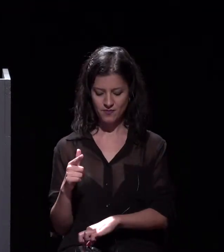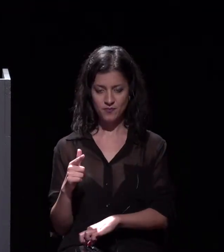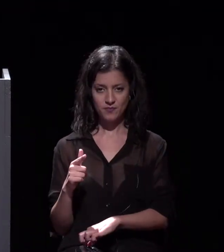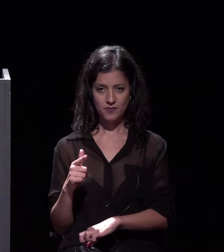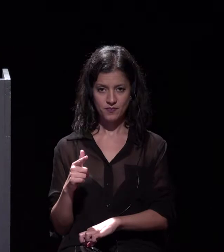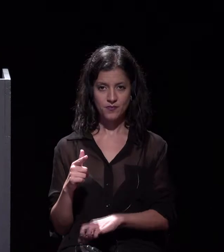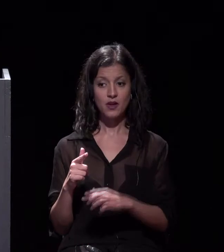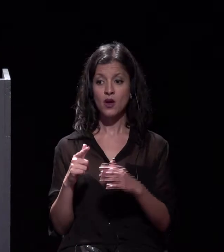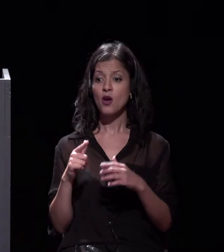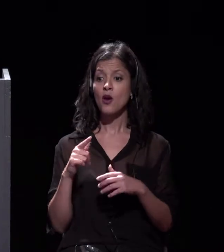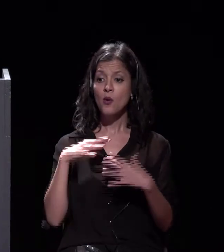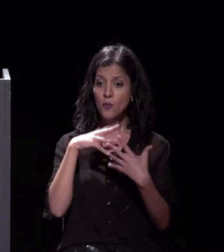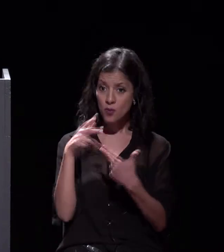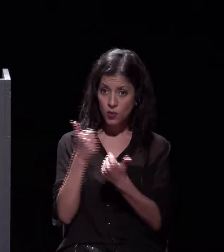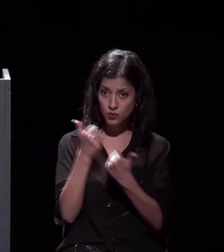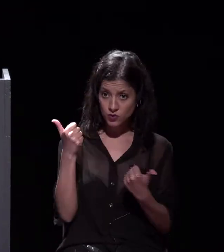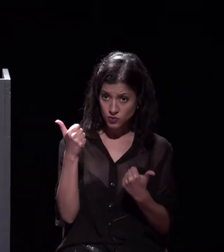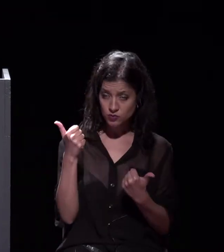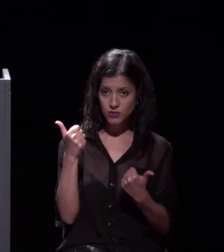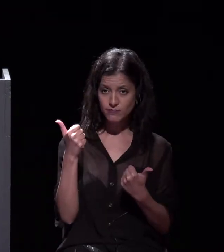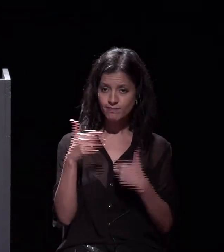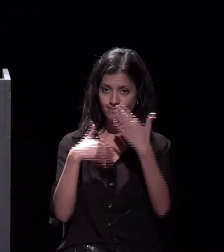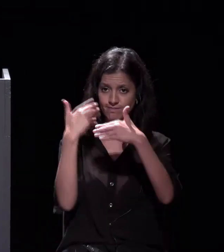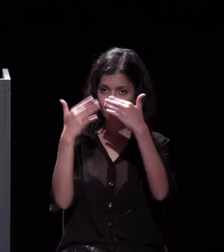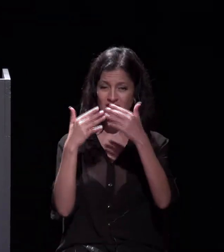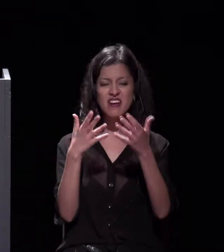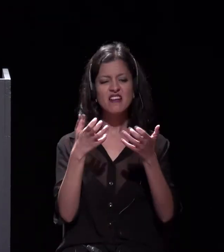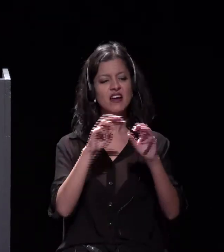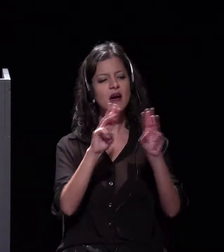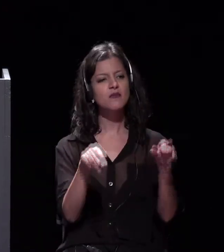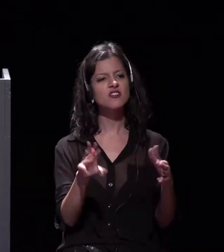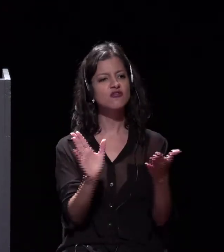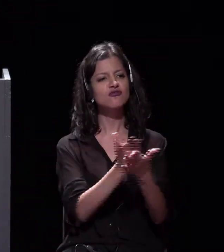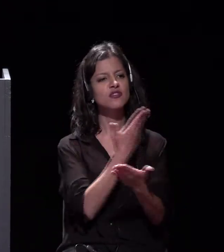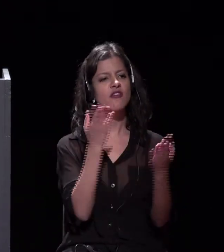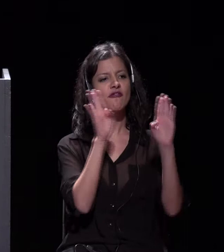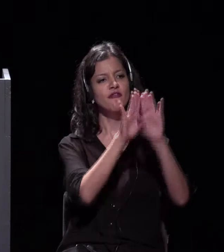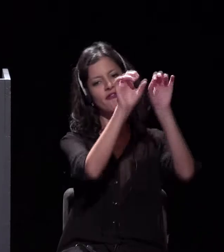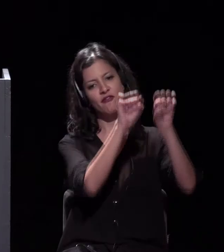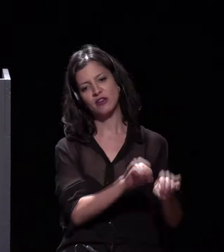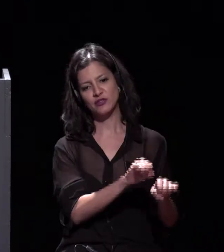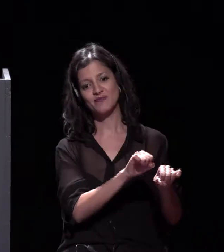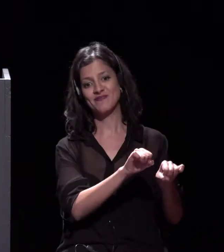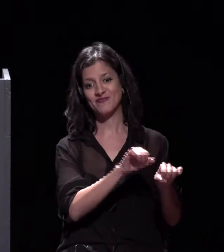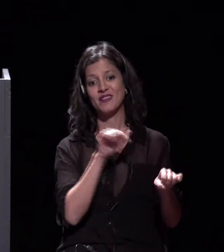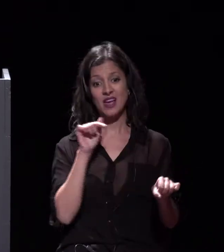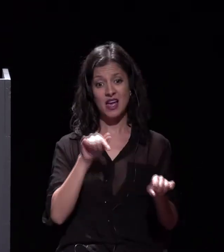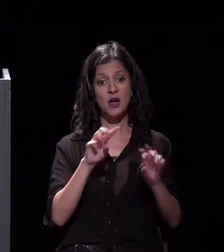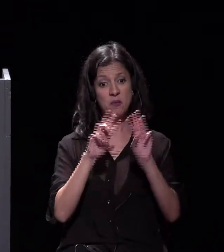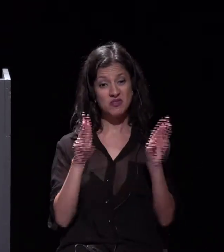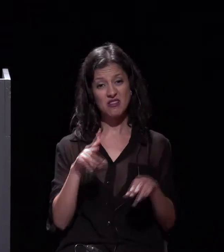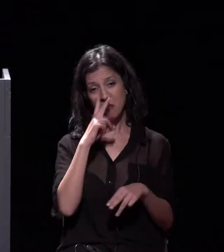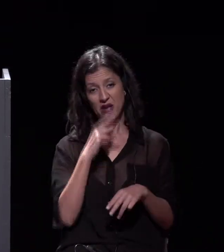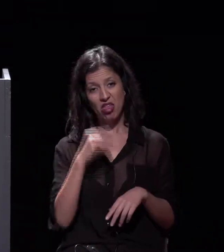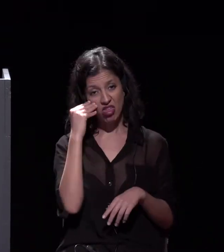Adotevi, director of the Institute of Applied Research, derided the museum as a bore and a cemetery. Rather than building institutions